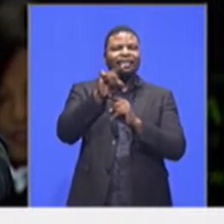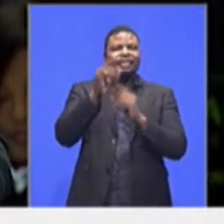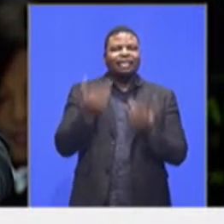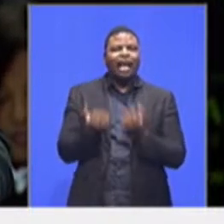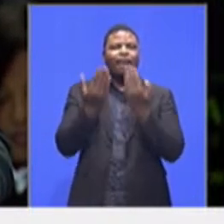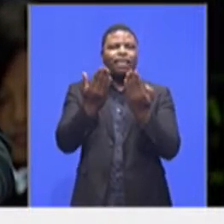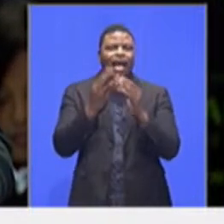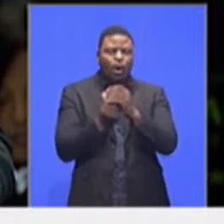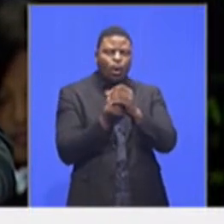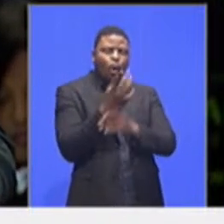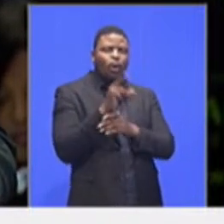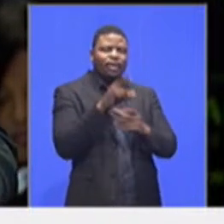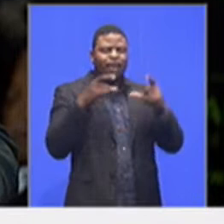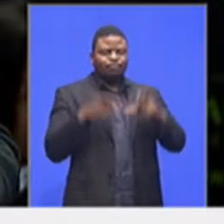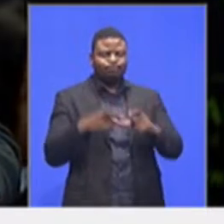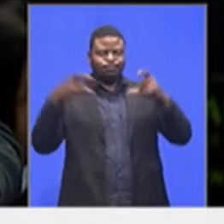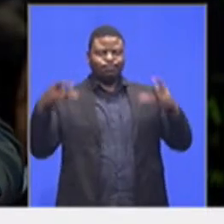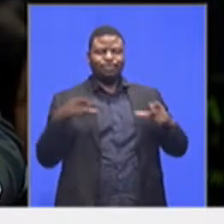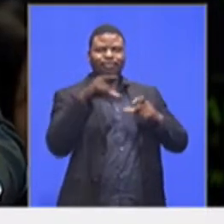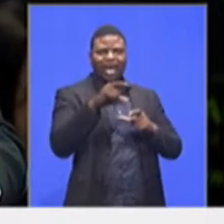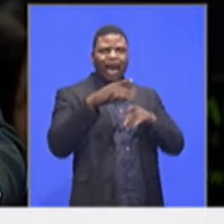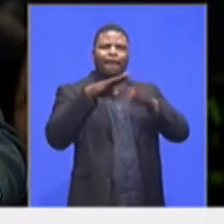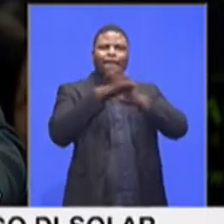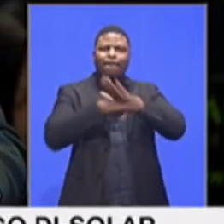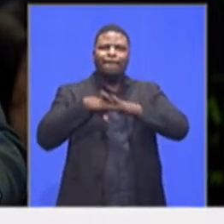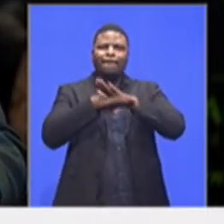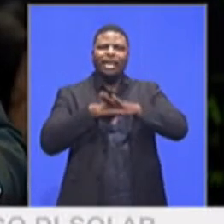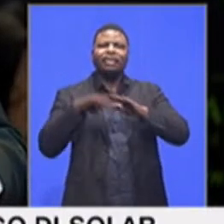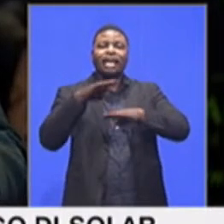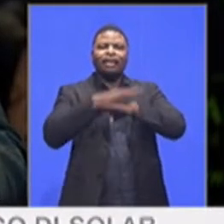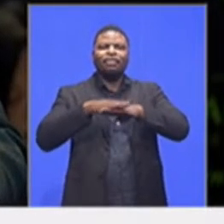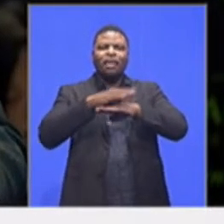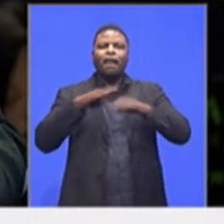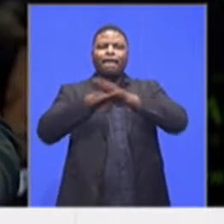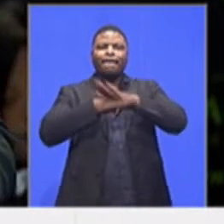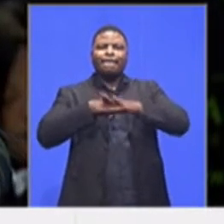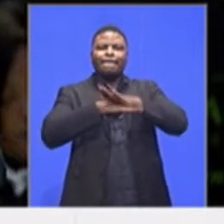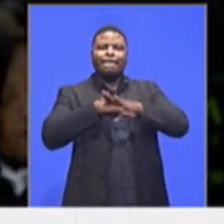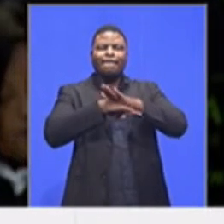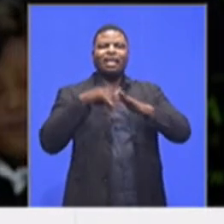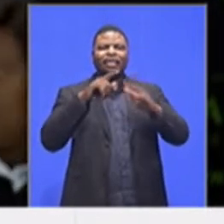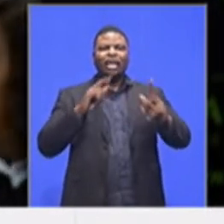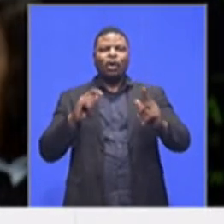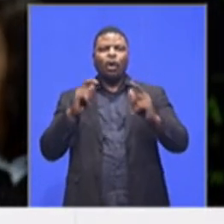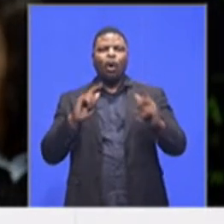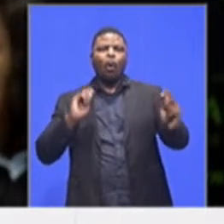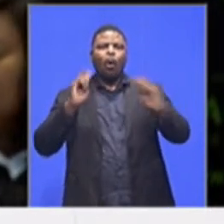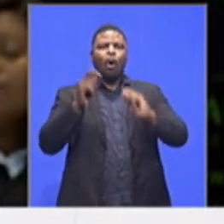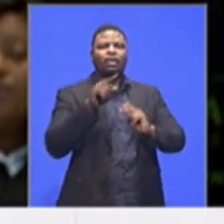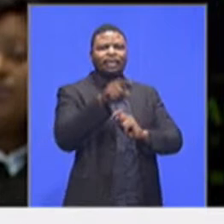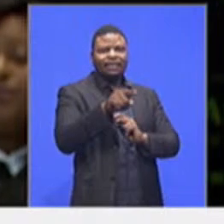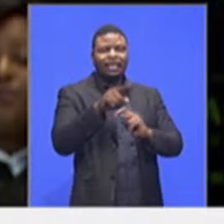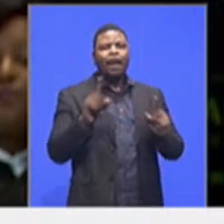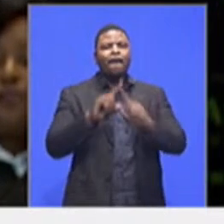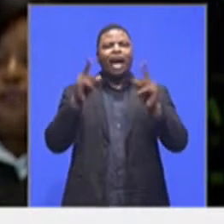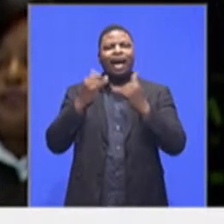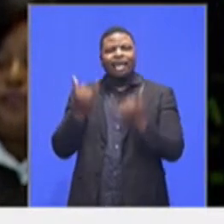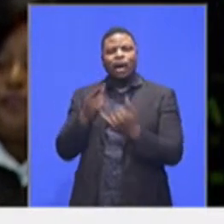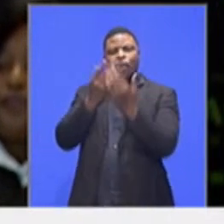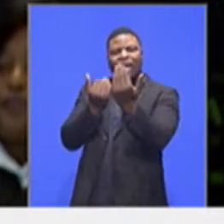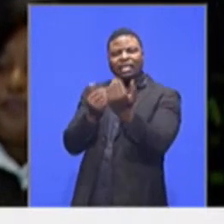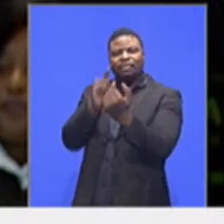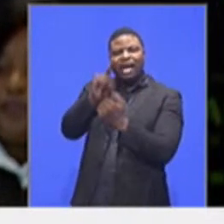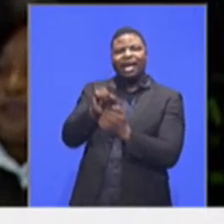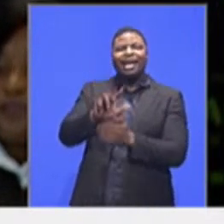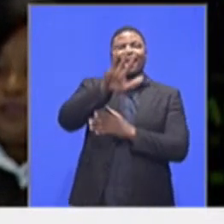and expand access to basic services. Overall, the public sector is projected to spend 903 billion